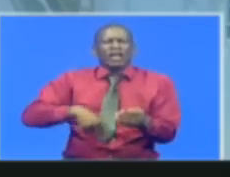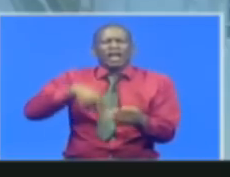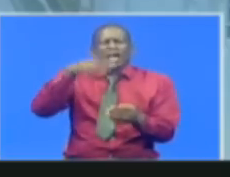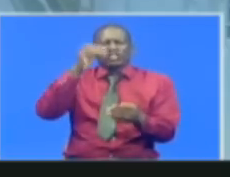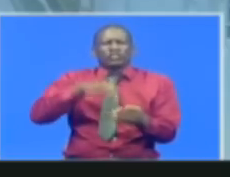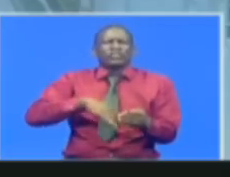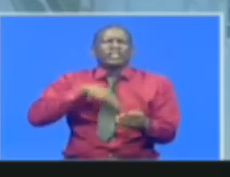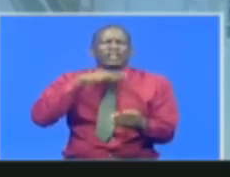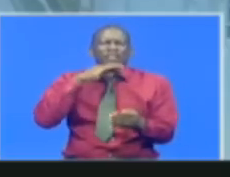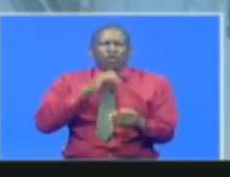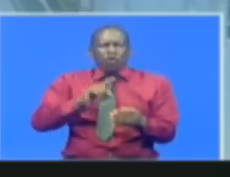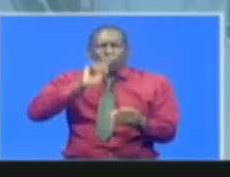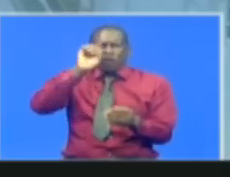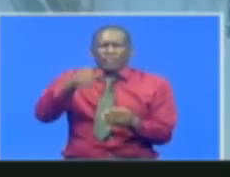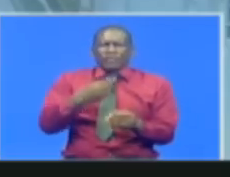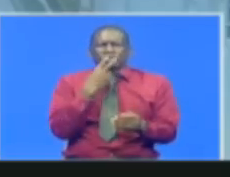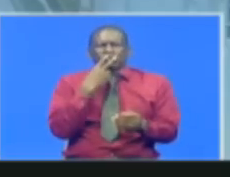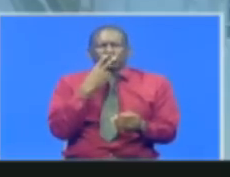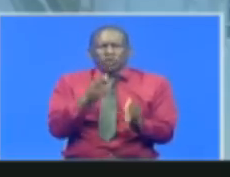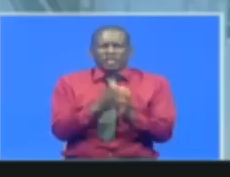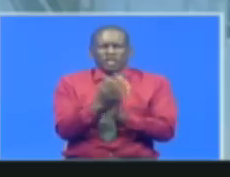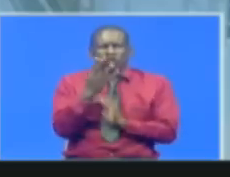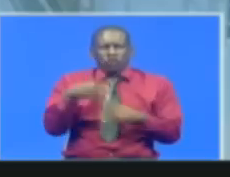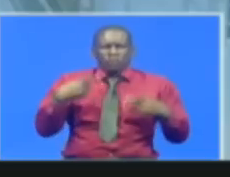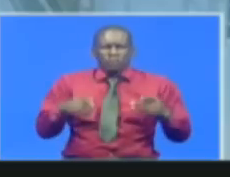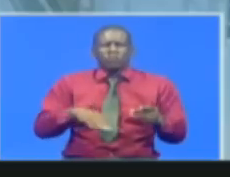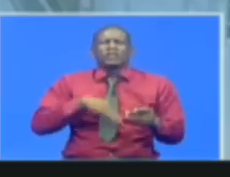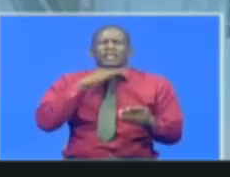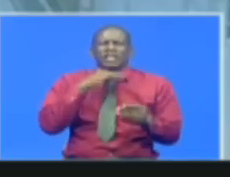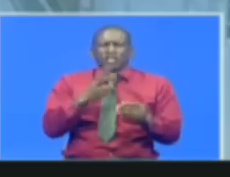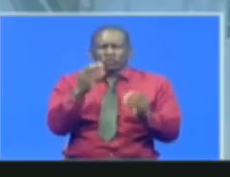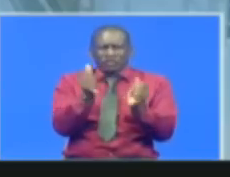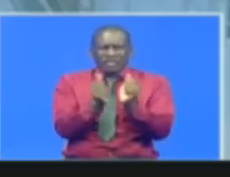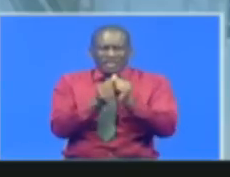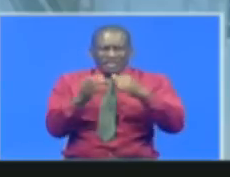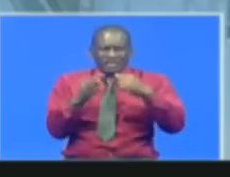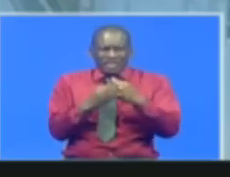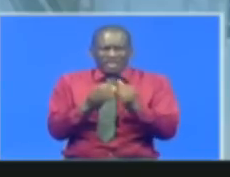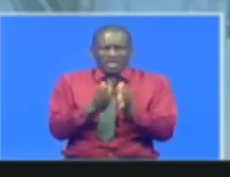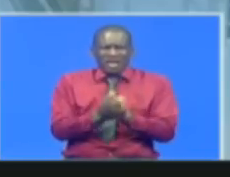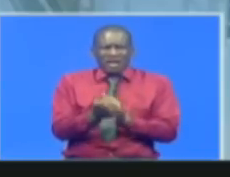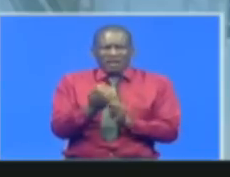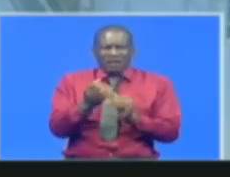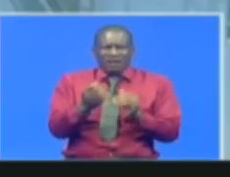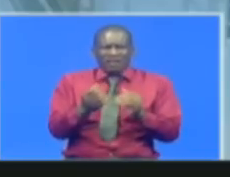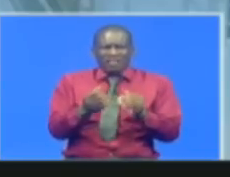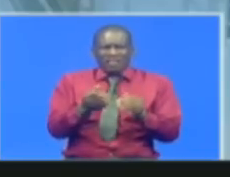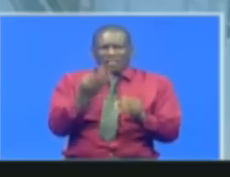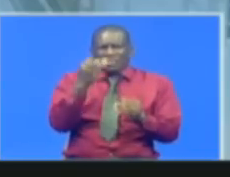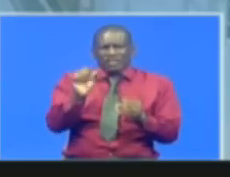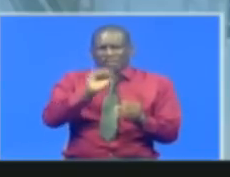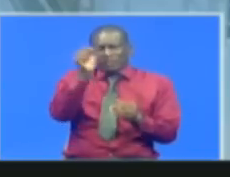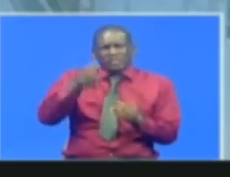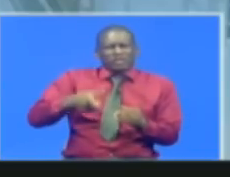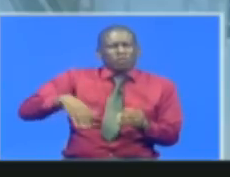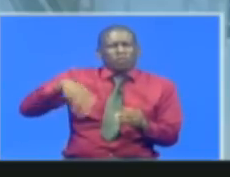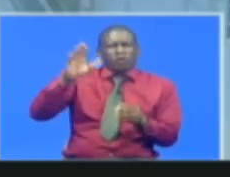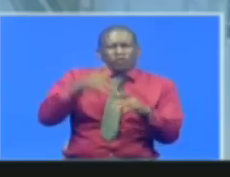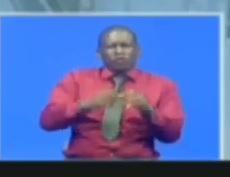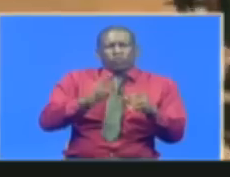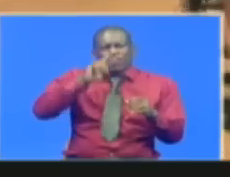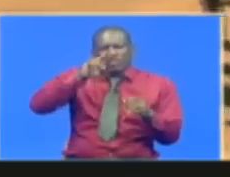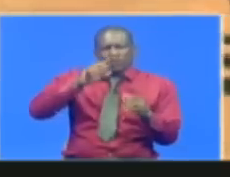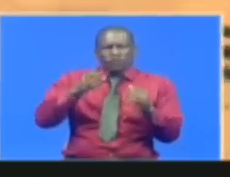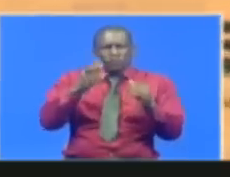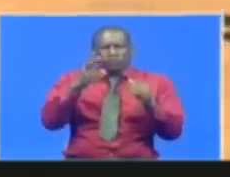deaths. 1,204 people died in 2018, a 13.6% increase from 2017's